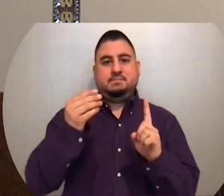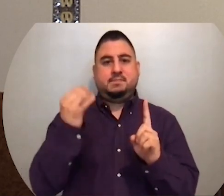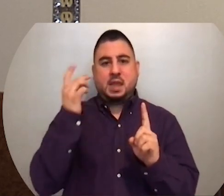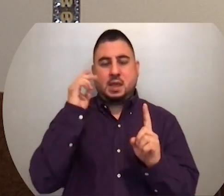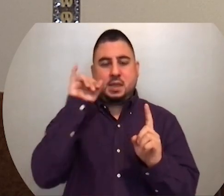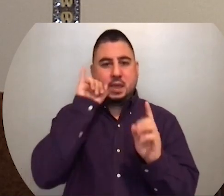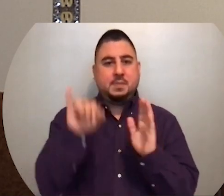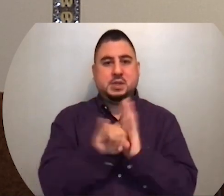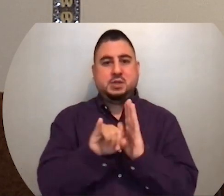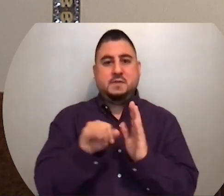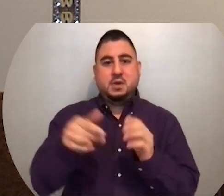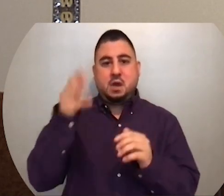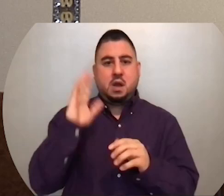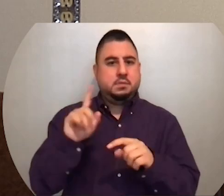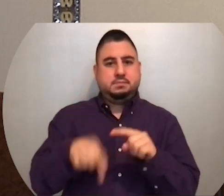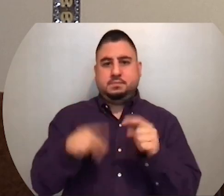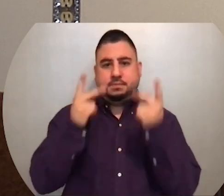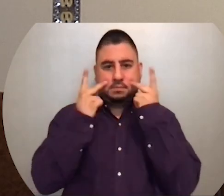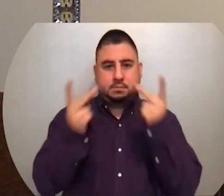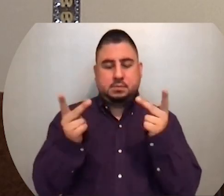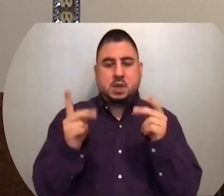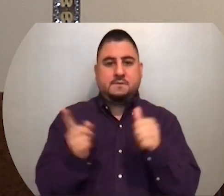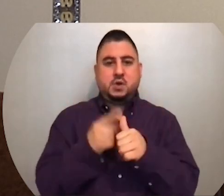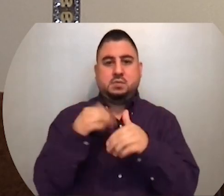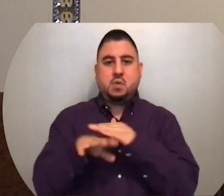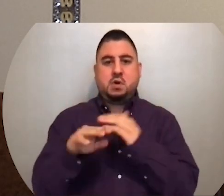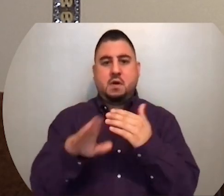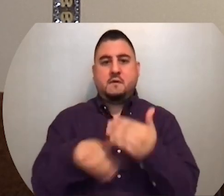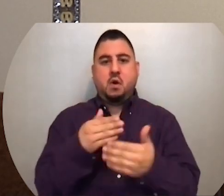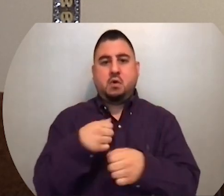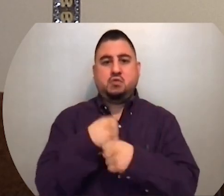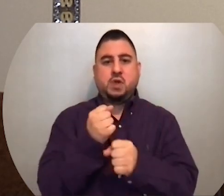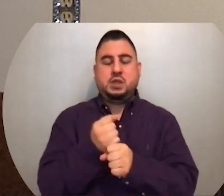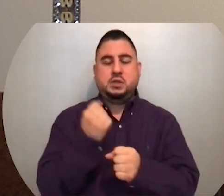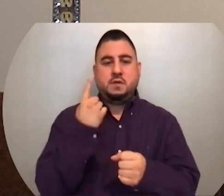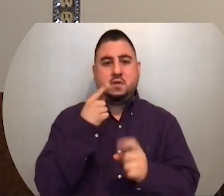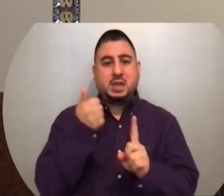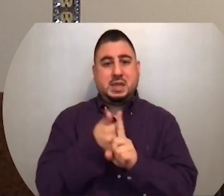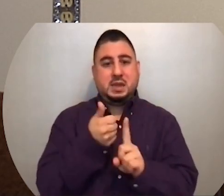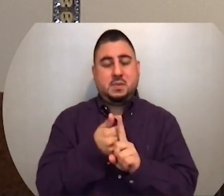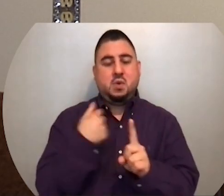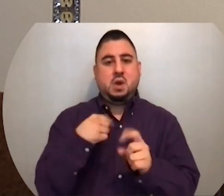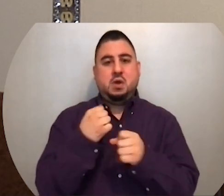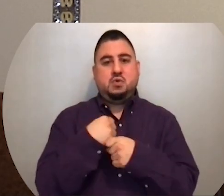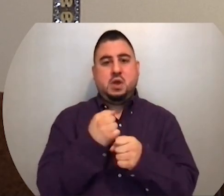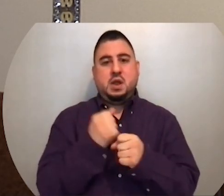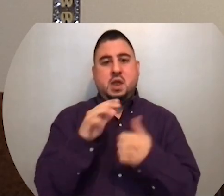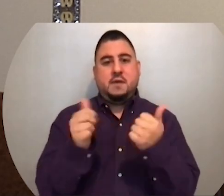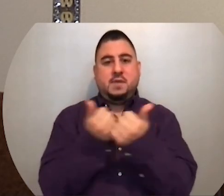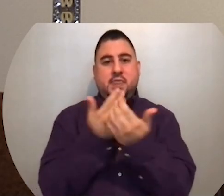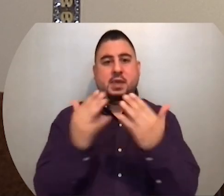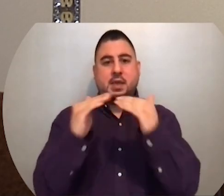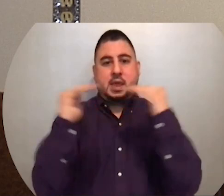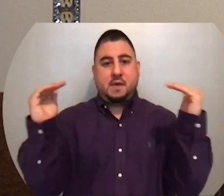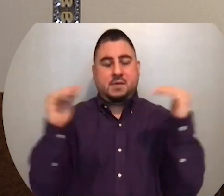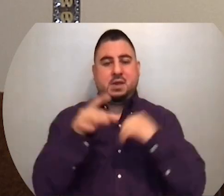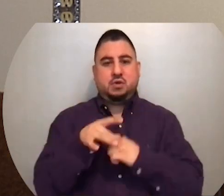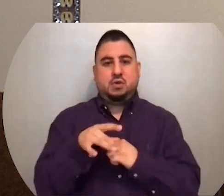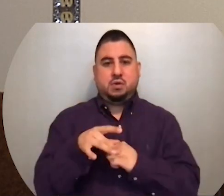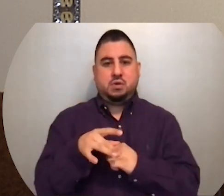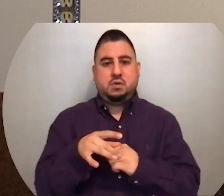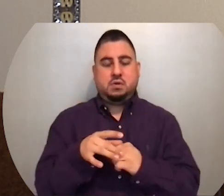invisible God, the firstborn of all creation, for in him were created all things in heaven and on